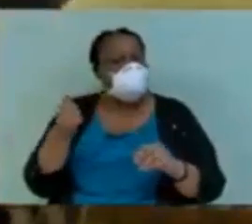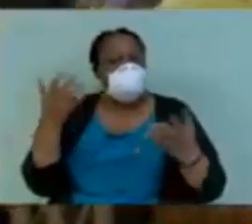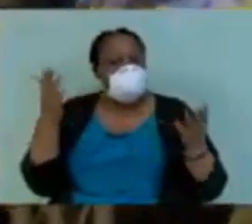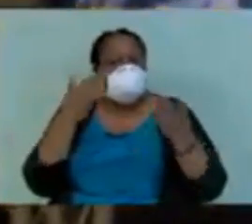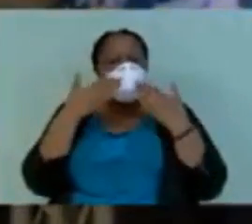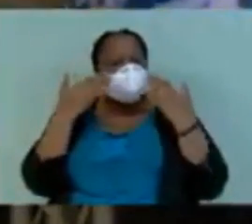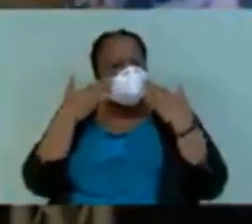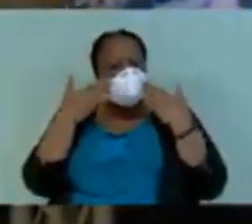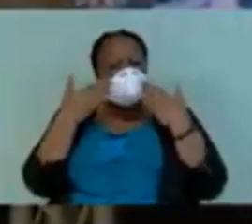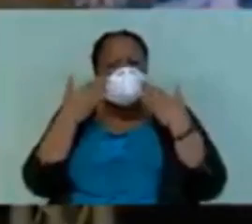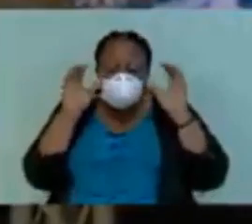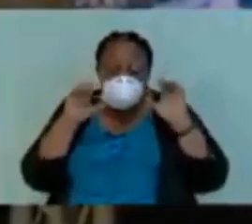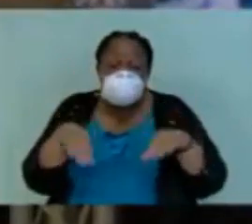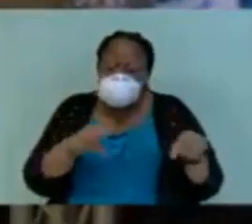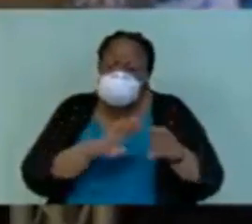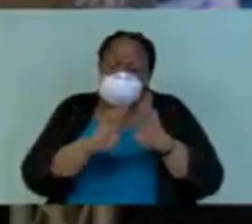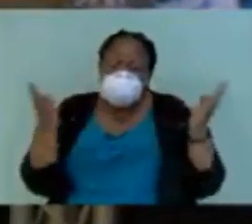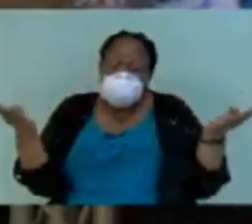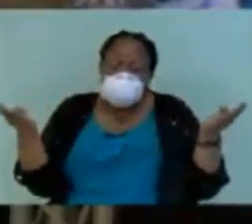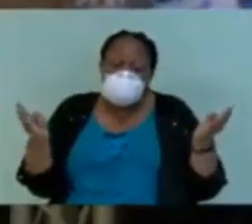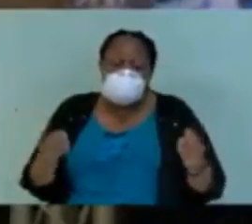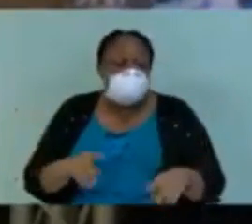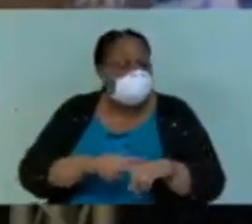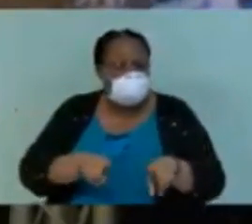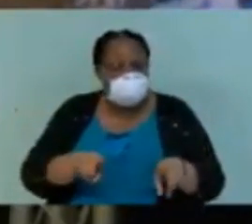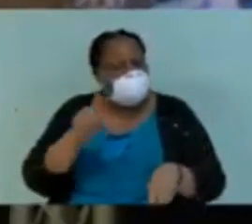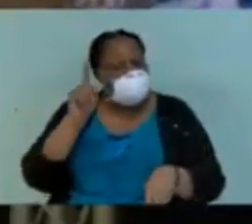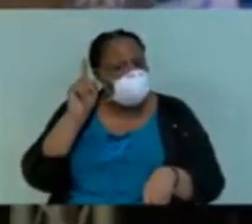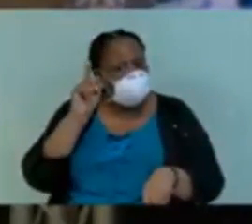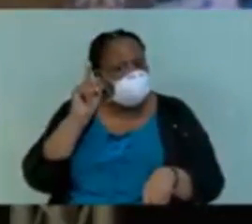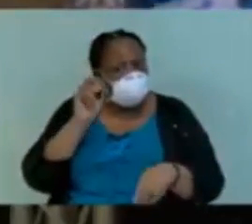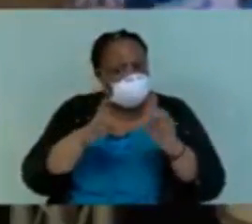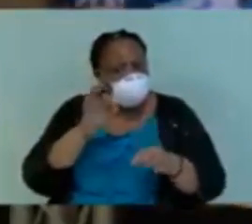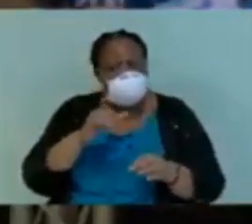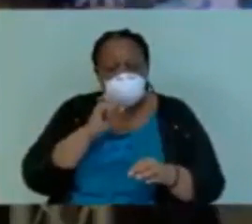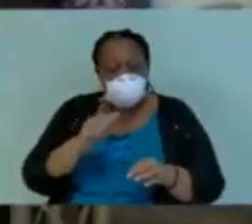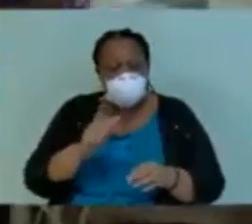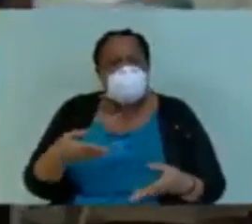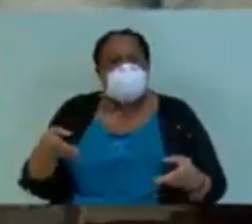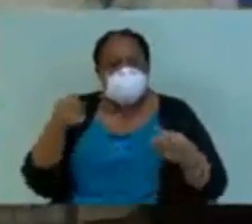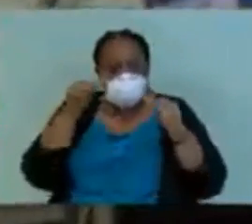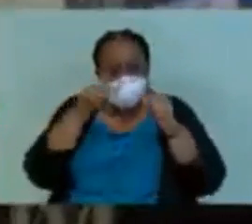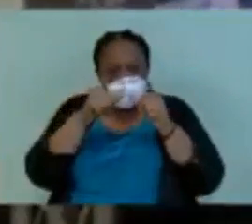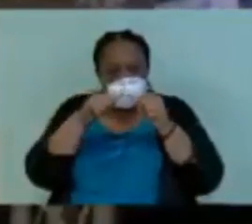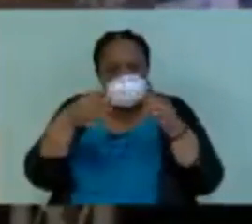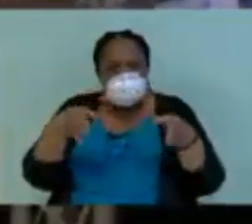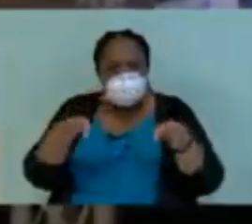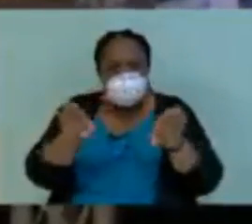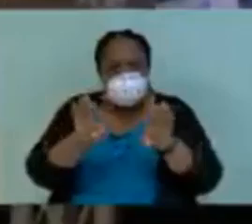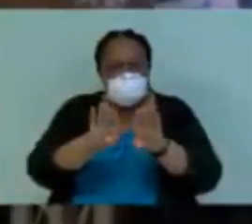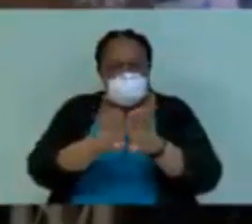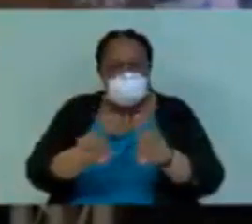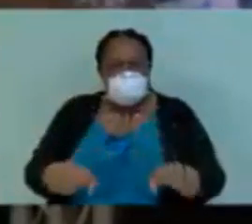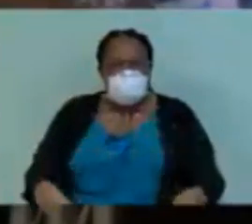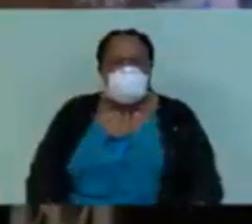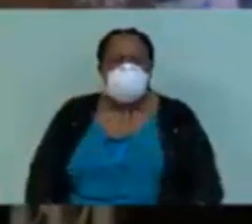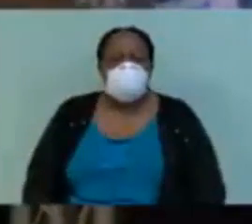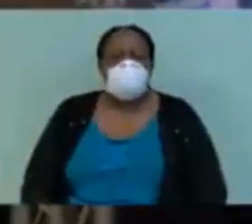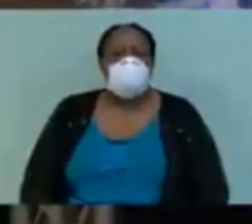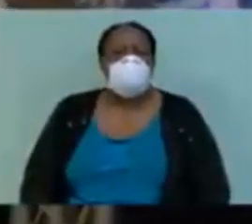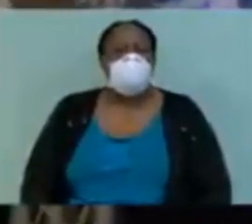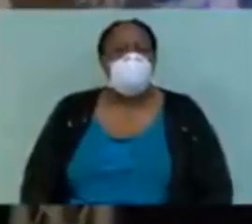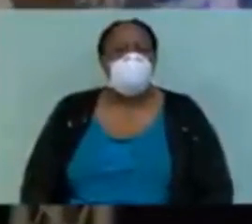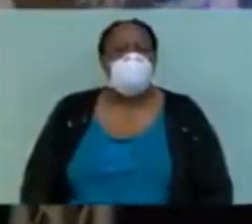Regulation provides that if a business can operate while observing the social and physical distancing